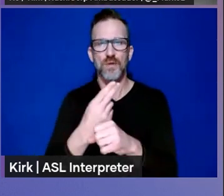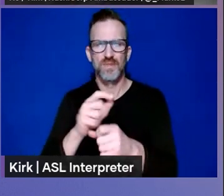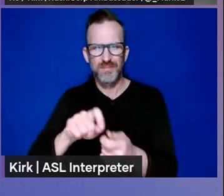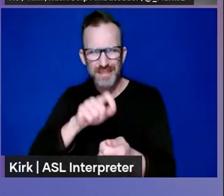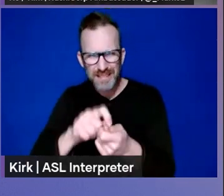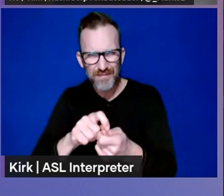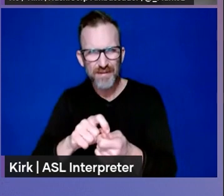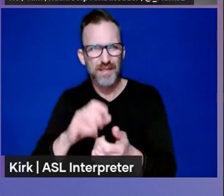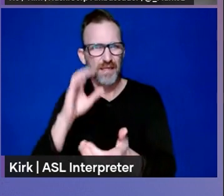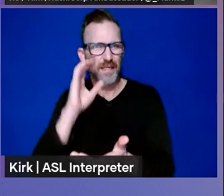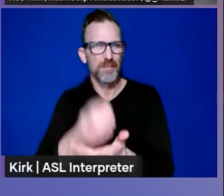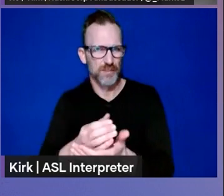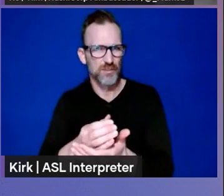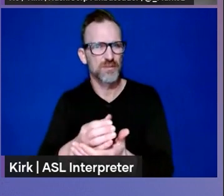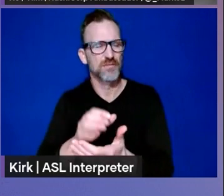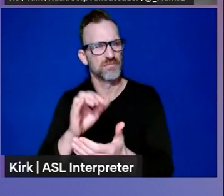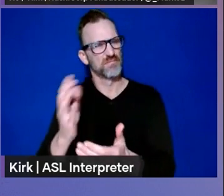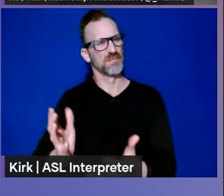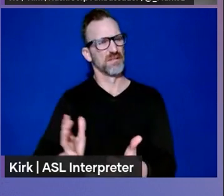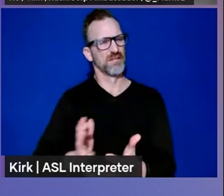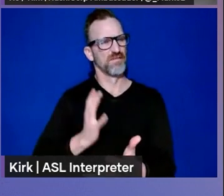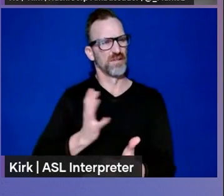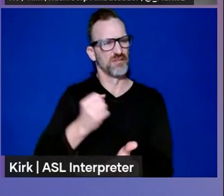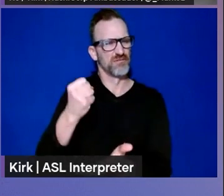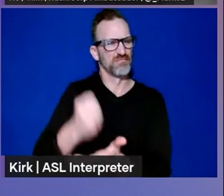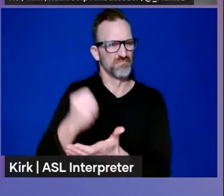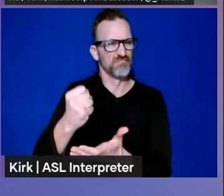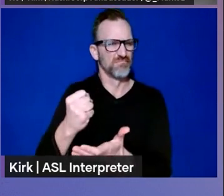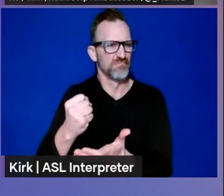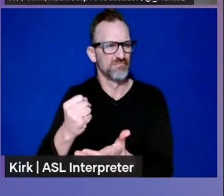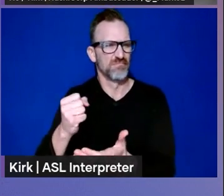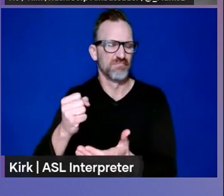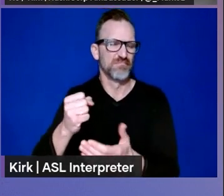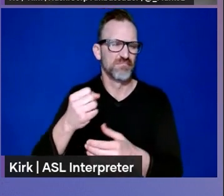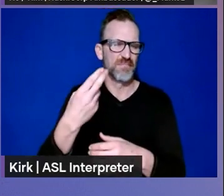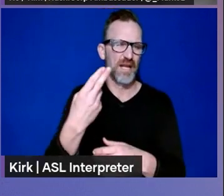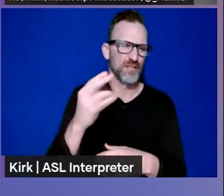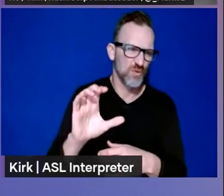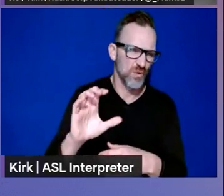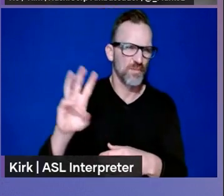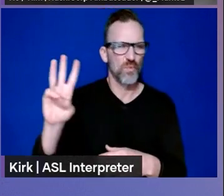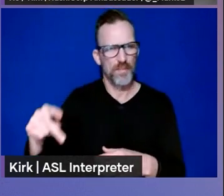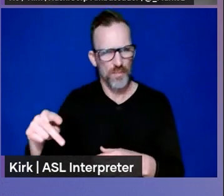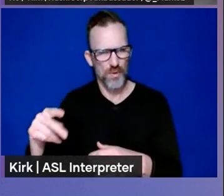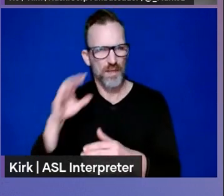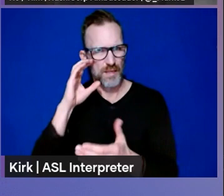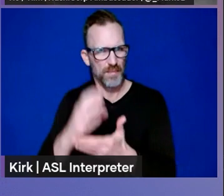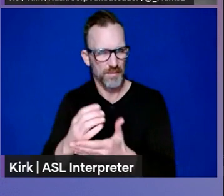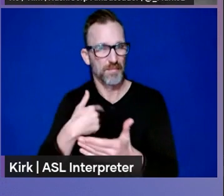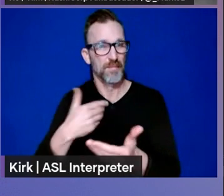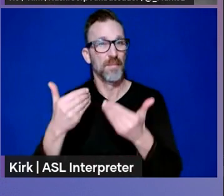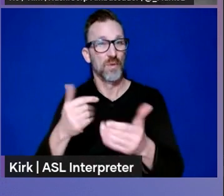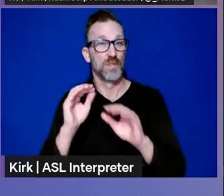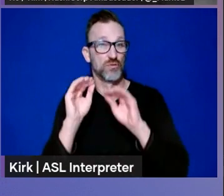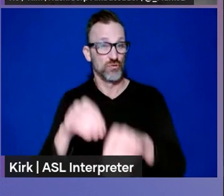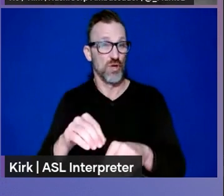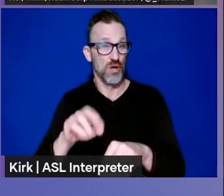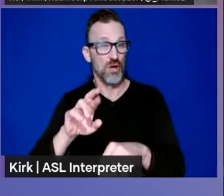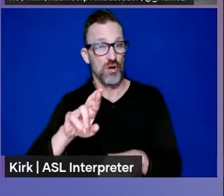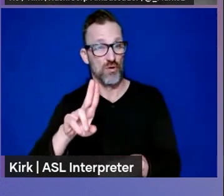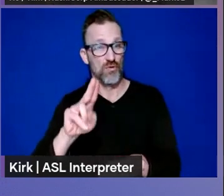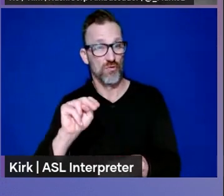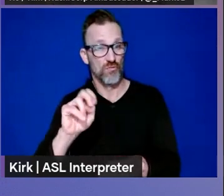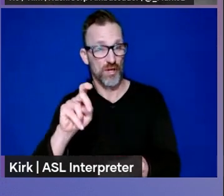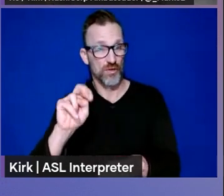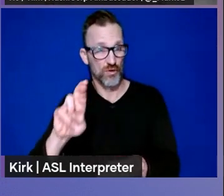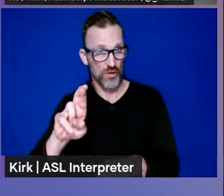is actually an official HashiCorp Waypoint latest image. So let's go ahead and install that runner. And what that is doing actually is connecting to my